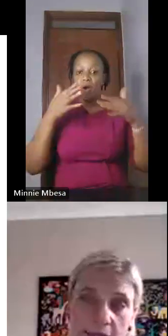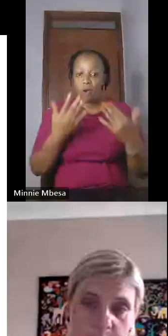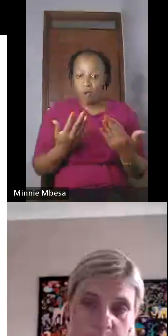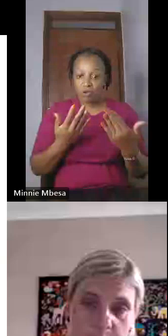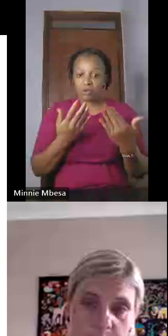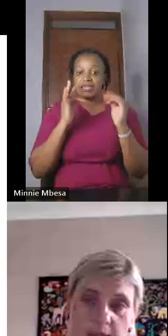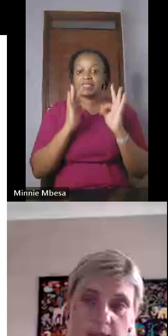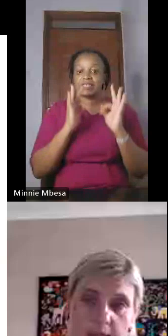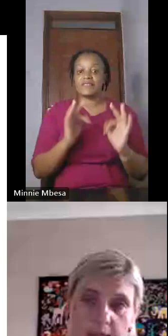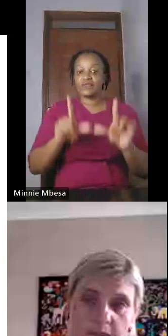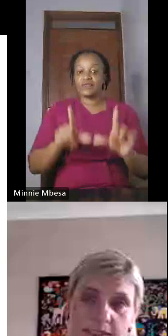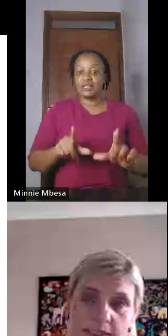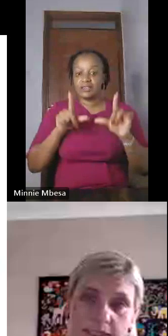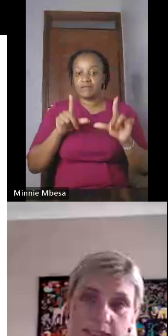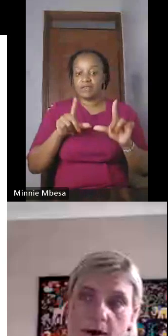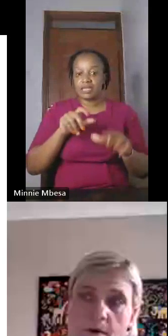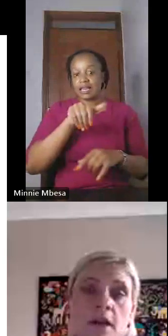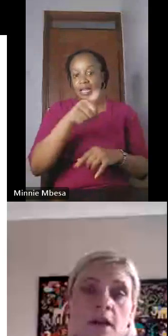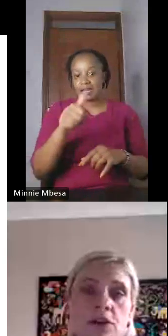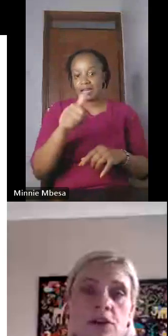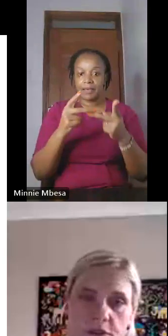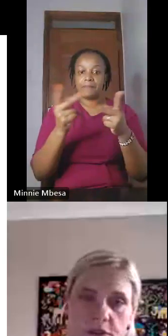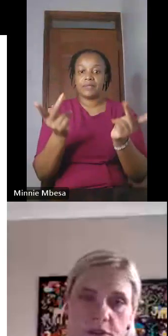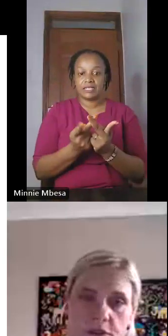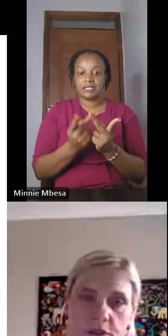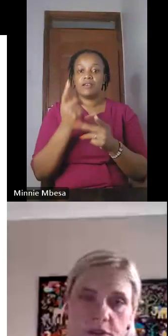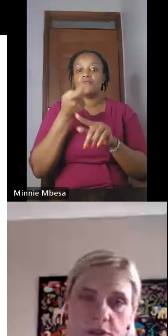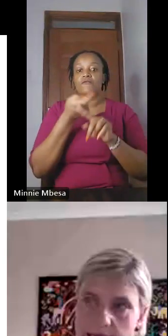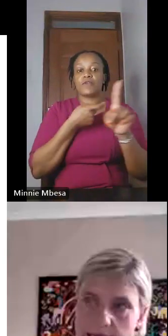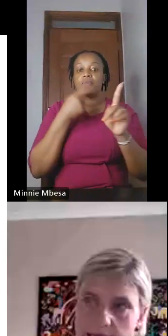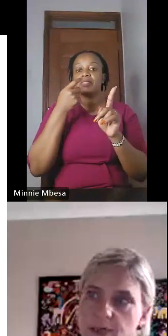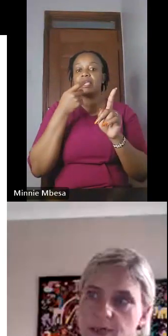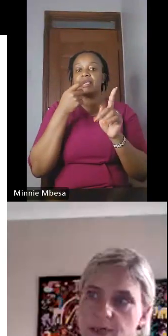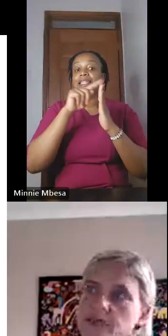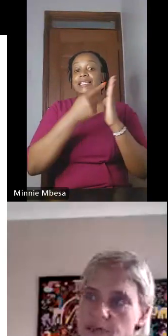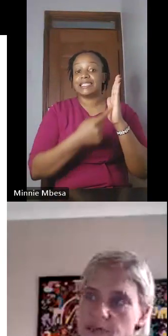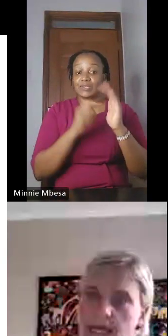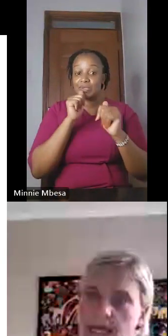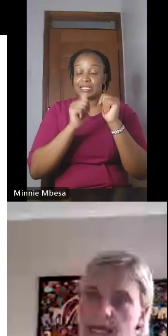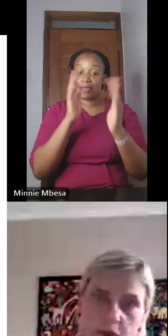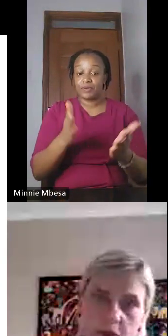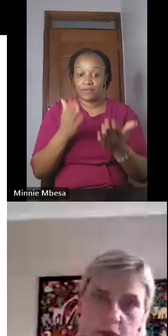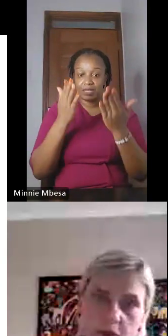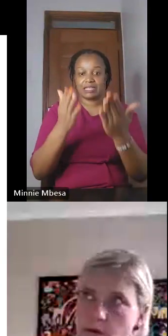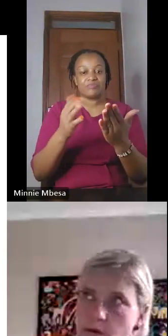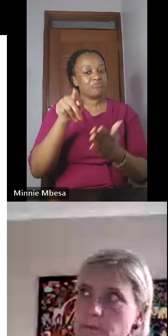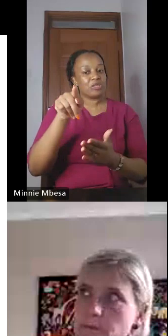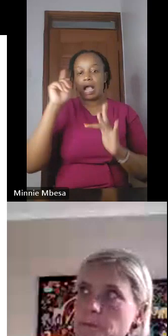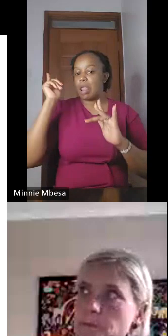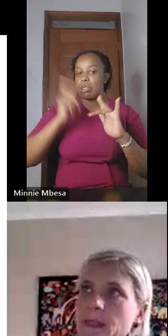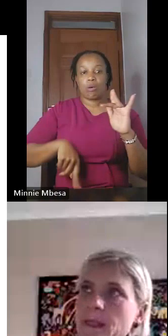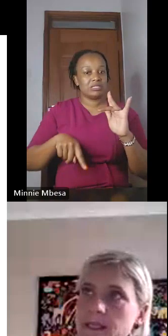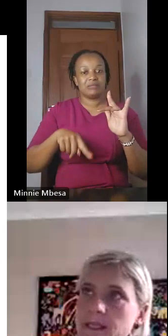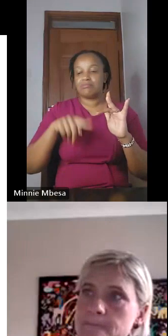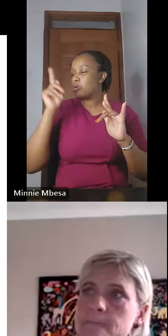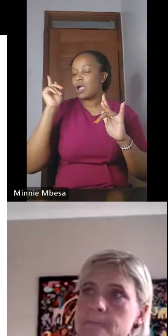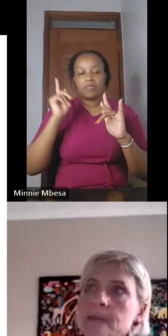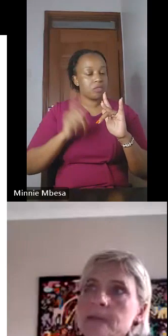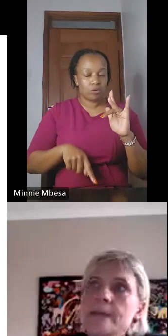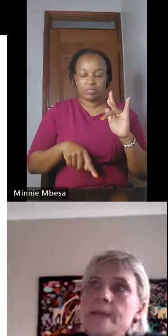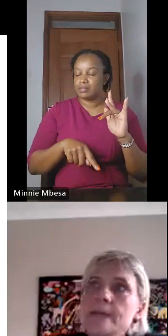than the exceptions that I provided now, you would not be eligible to apply for the program.